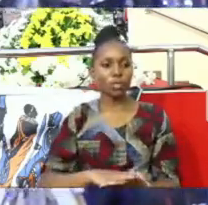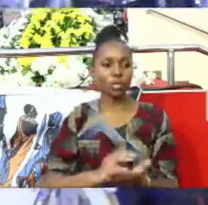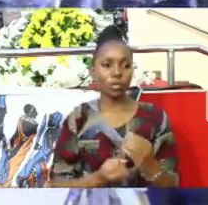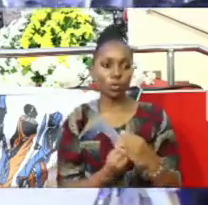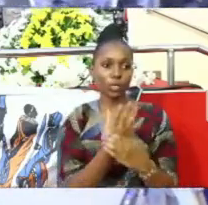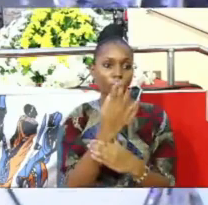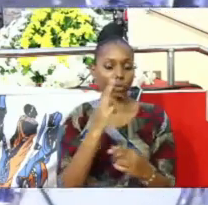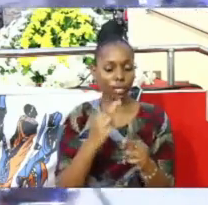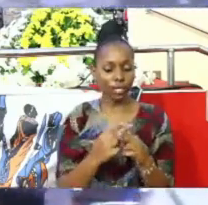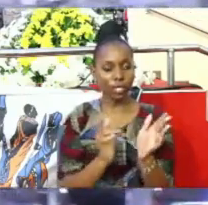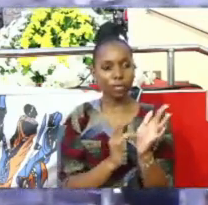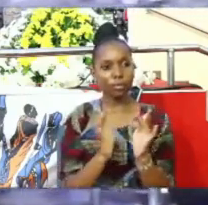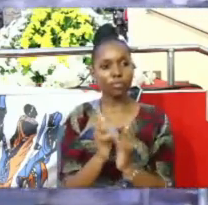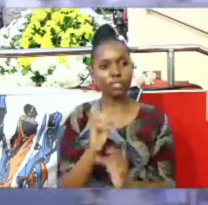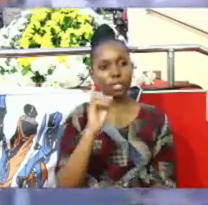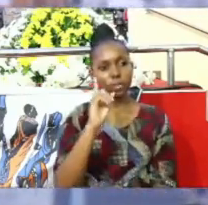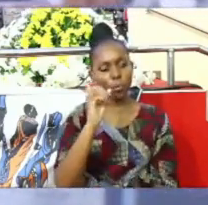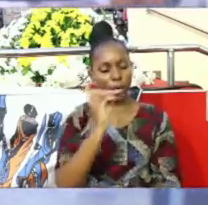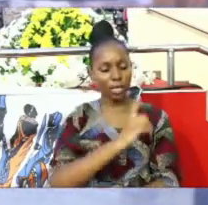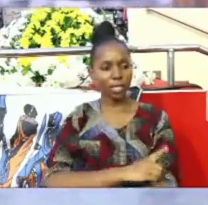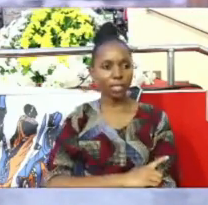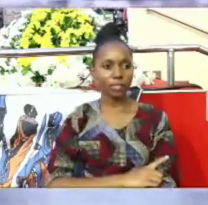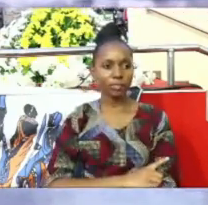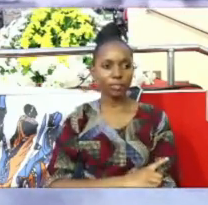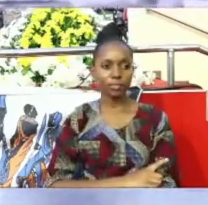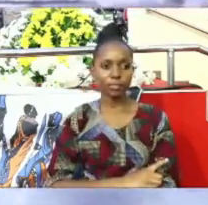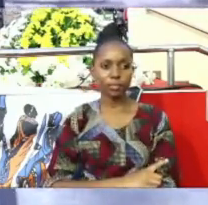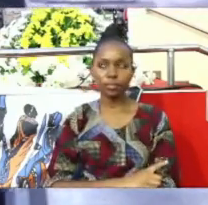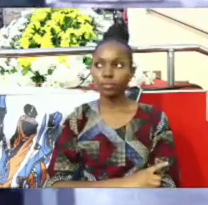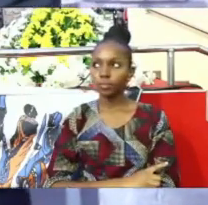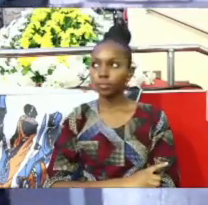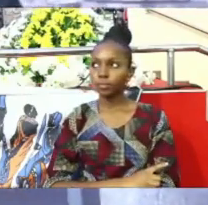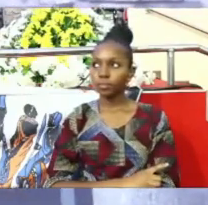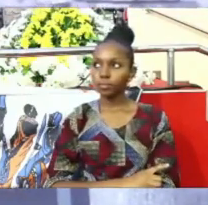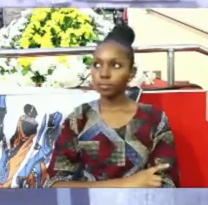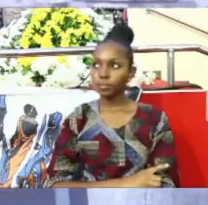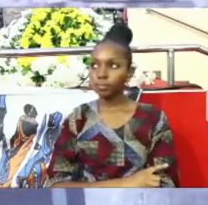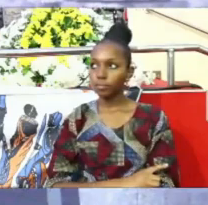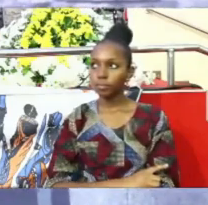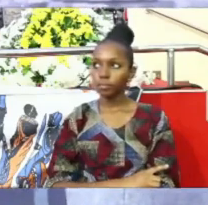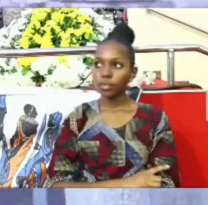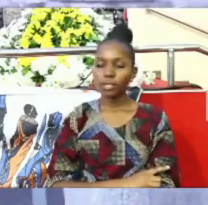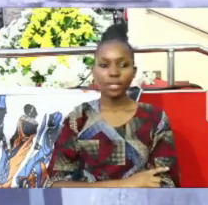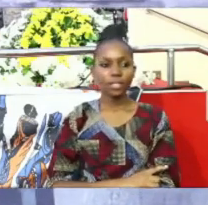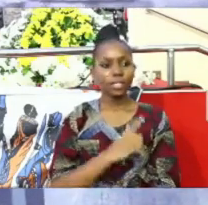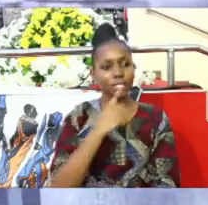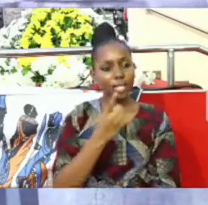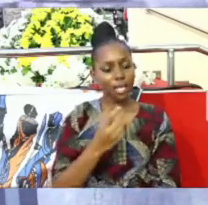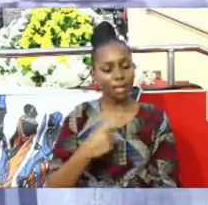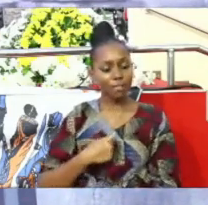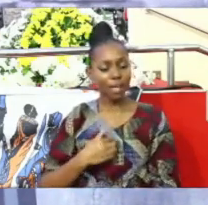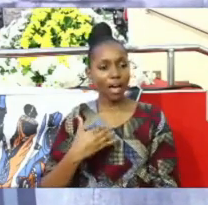name of Jesus. One day. Like Martin Luther said. I have a dream. I have a